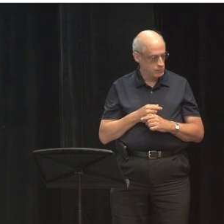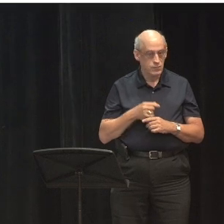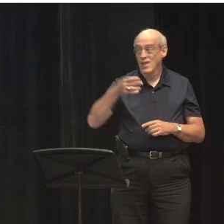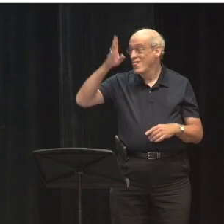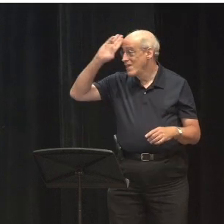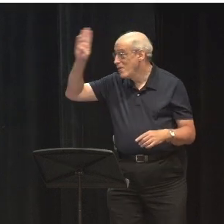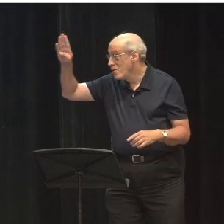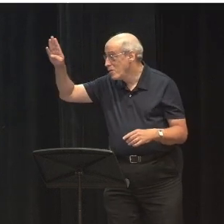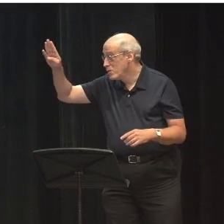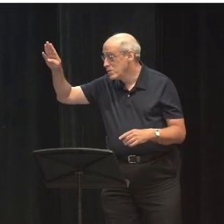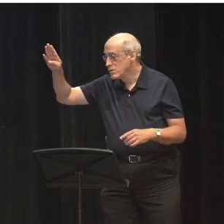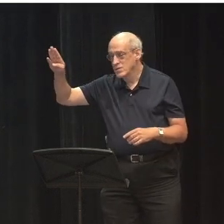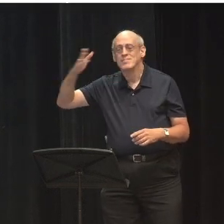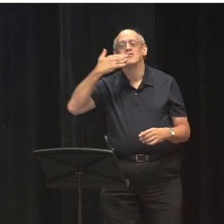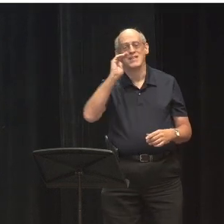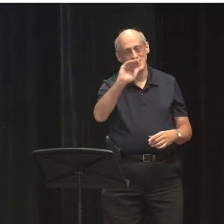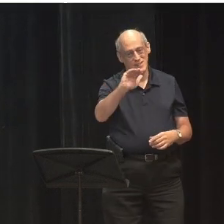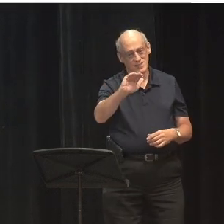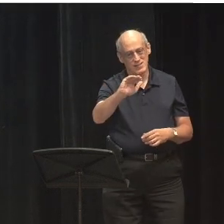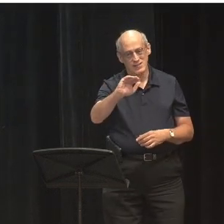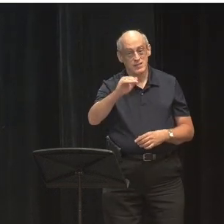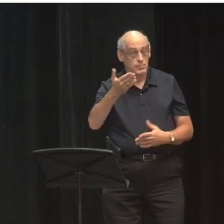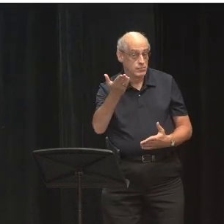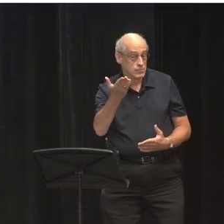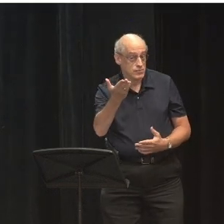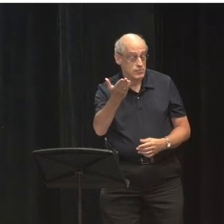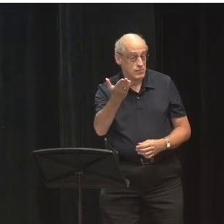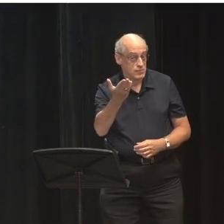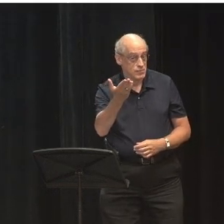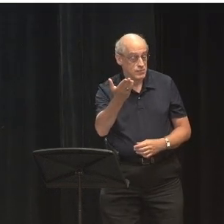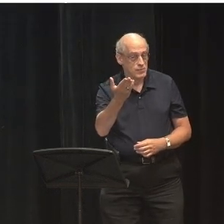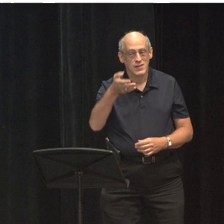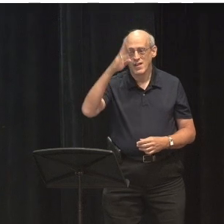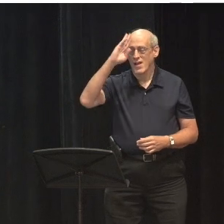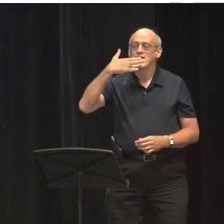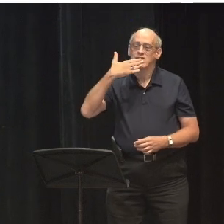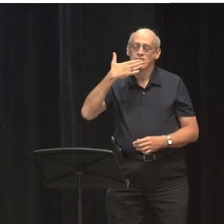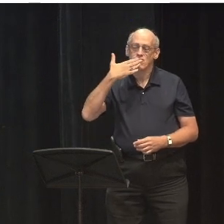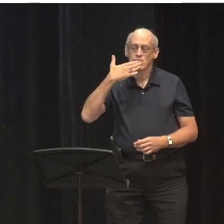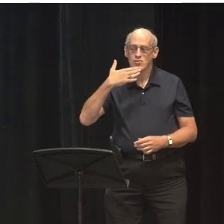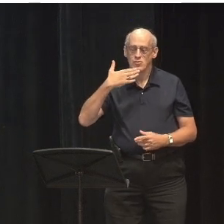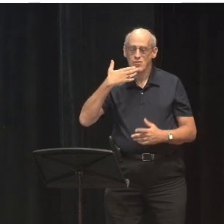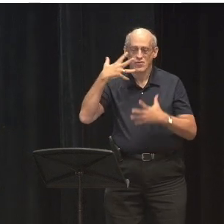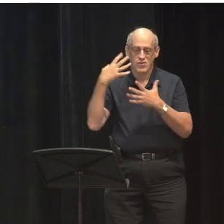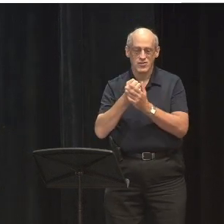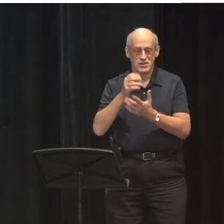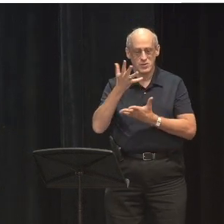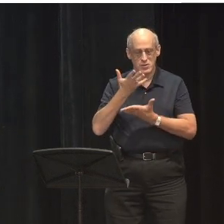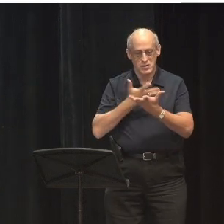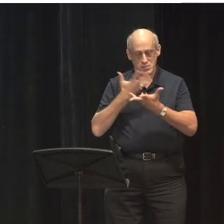Hello. Good evening, Michelle. Happy to have you. Hi, thank you for the opportunity.